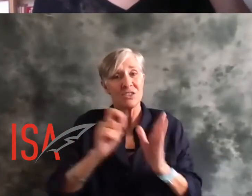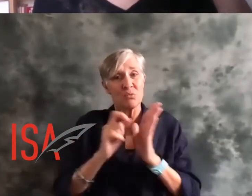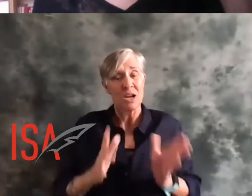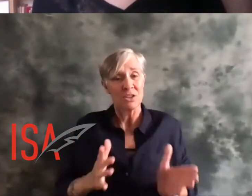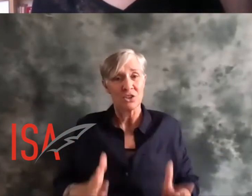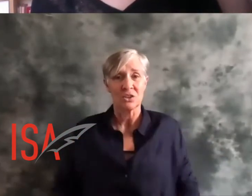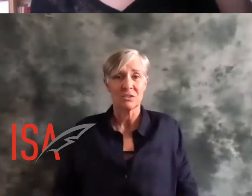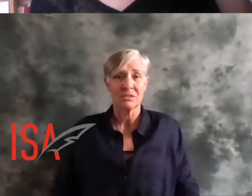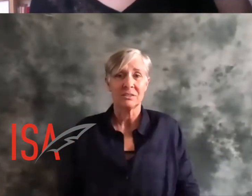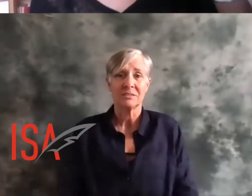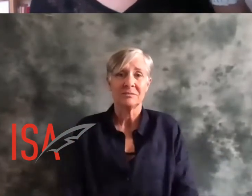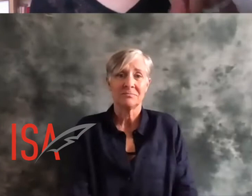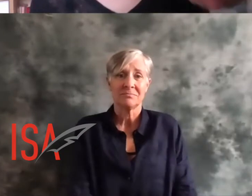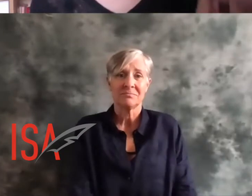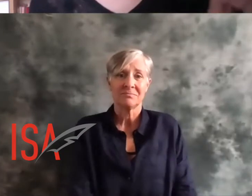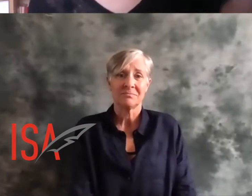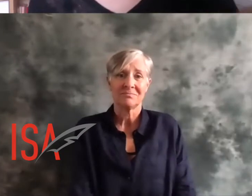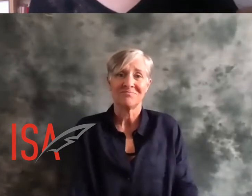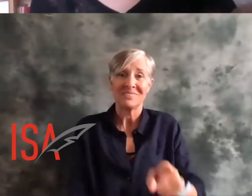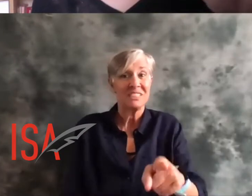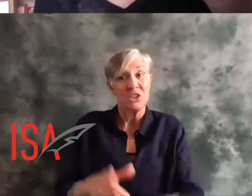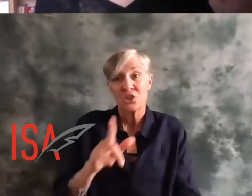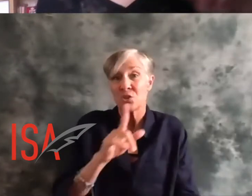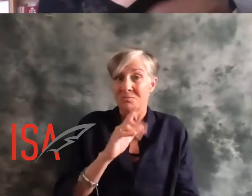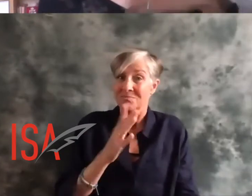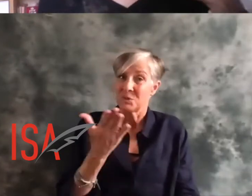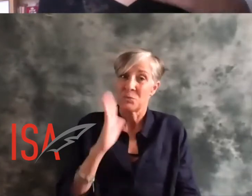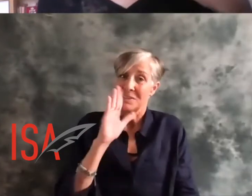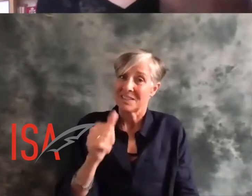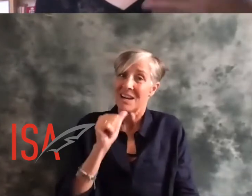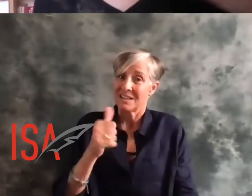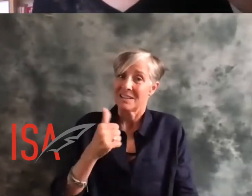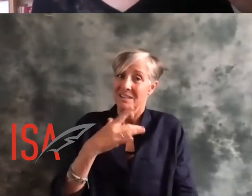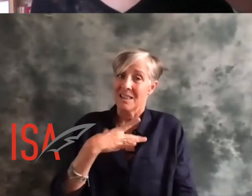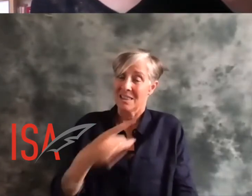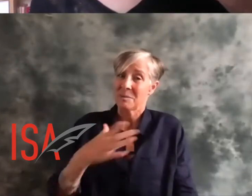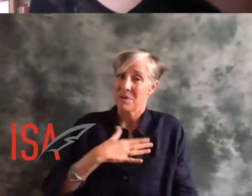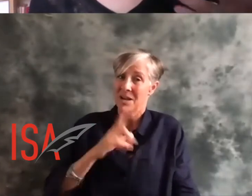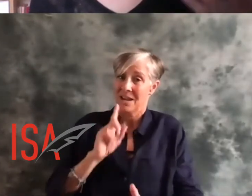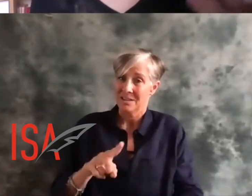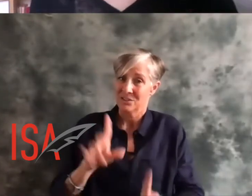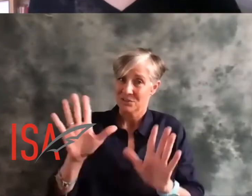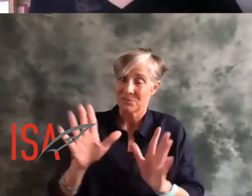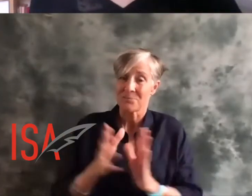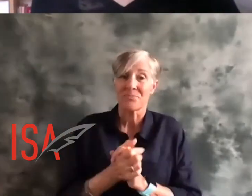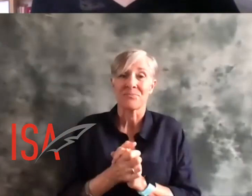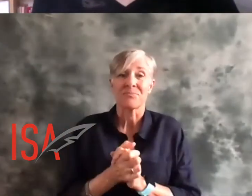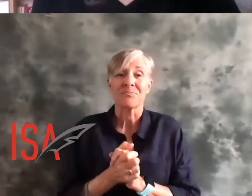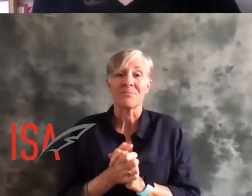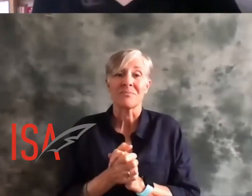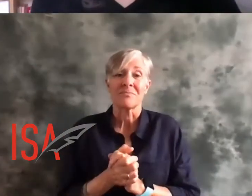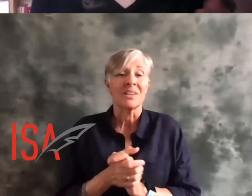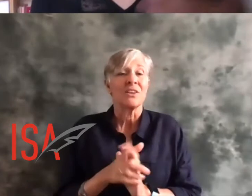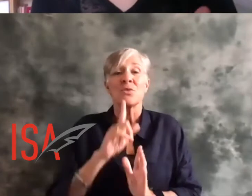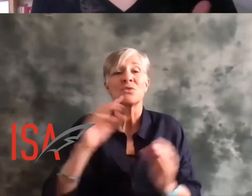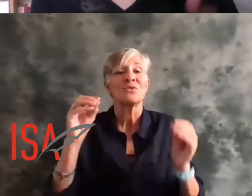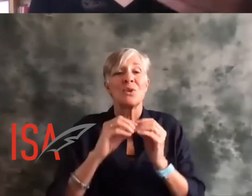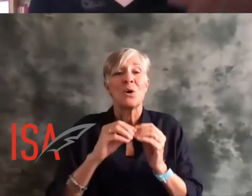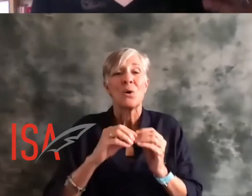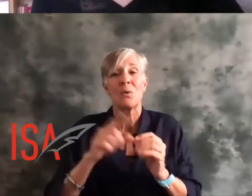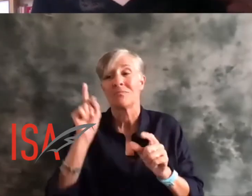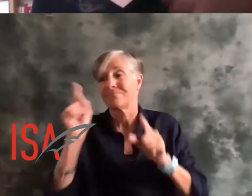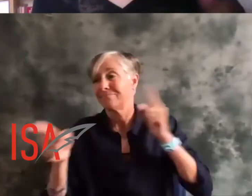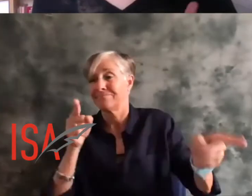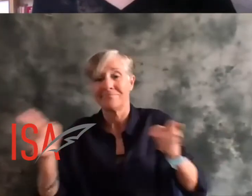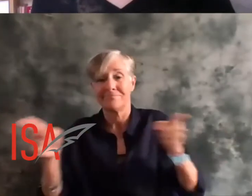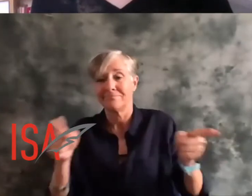is, you're not going to like this answer, because this is where it comes down to there is no black and white rule. There